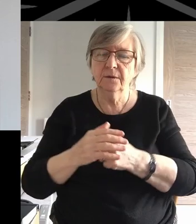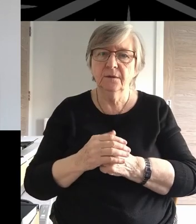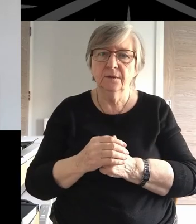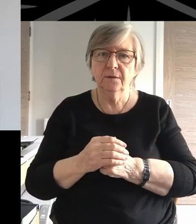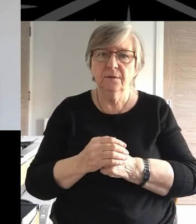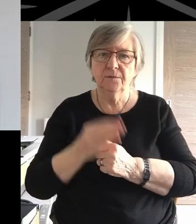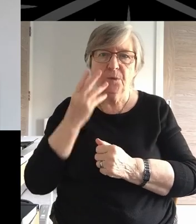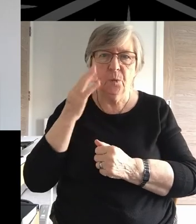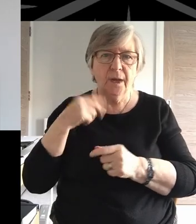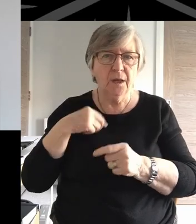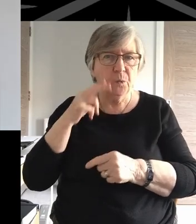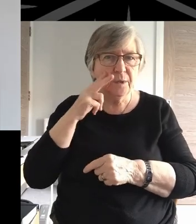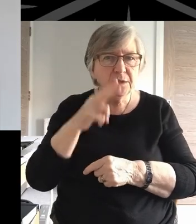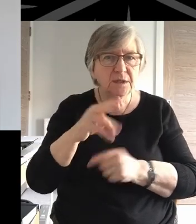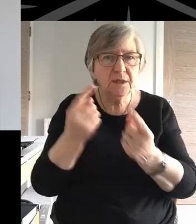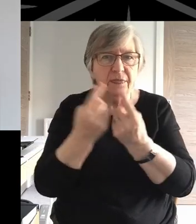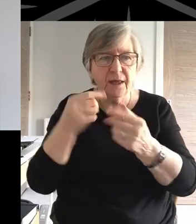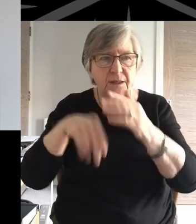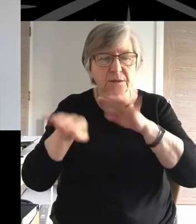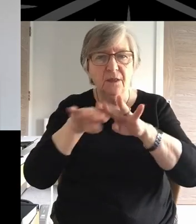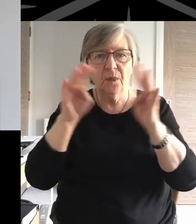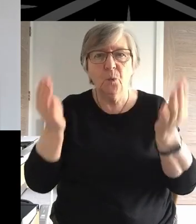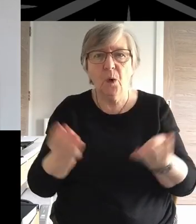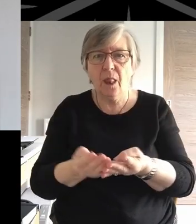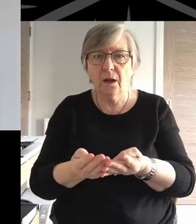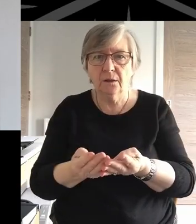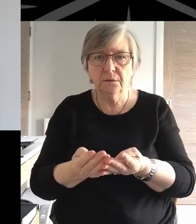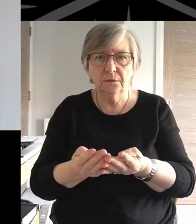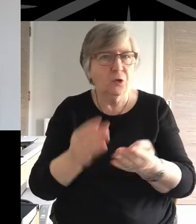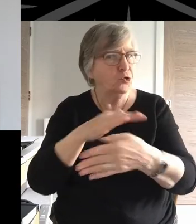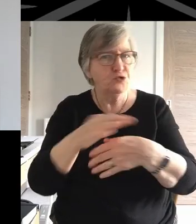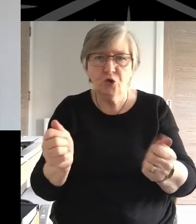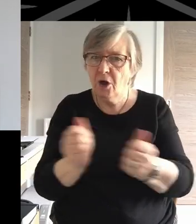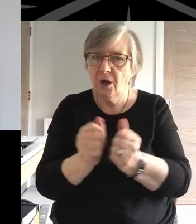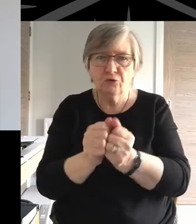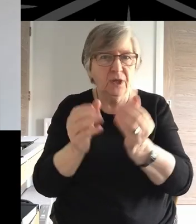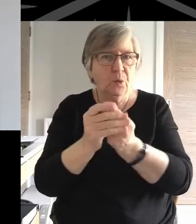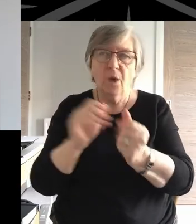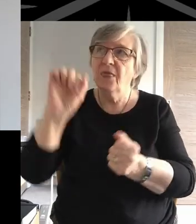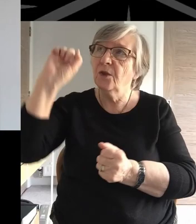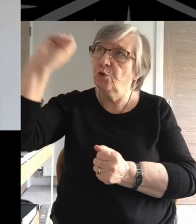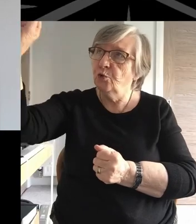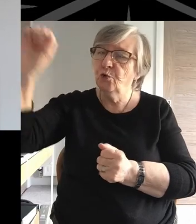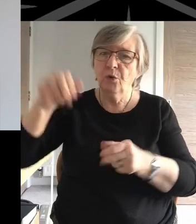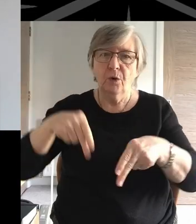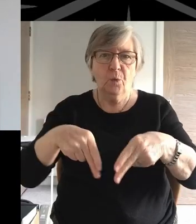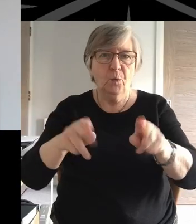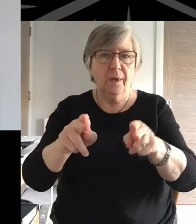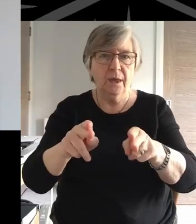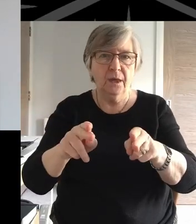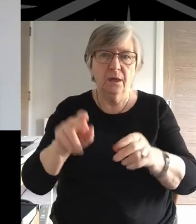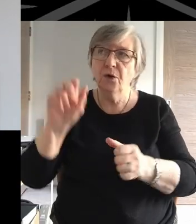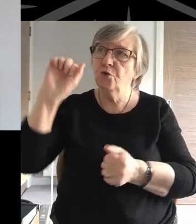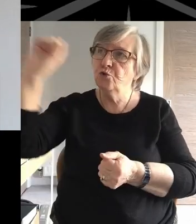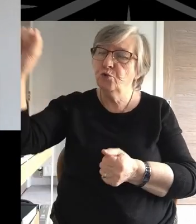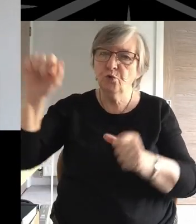that when we see things in our world that do not fit in with your grand